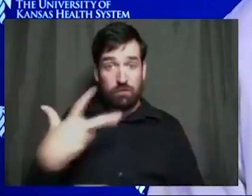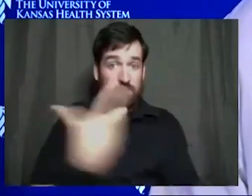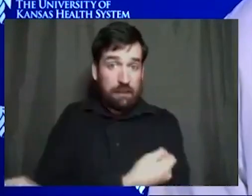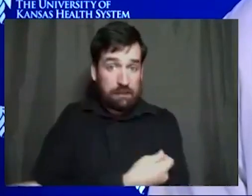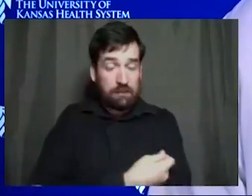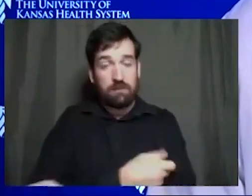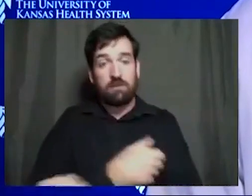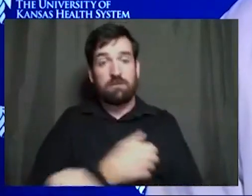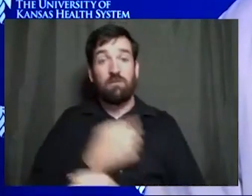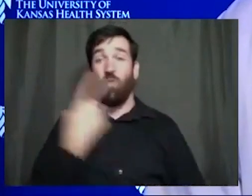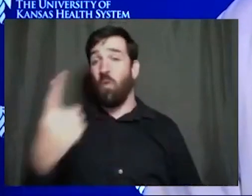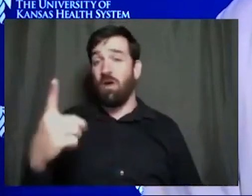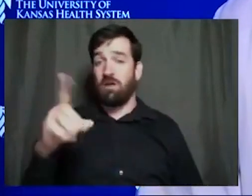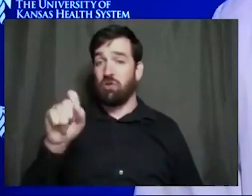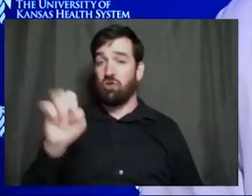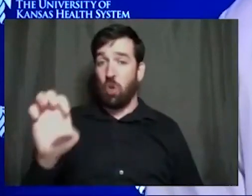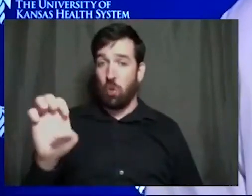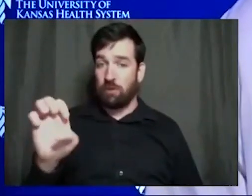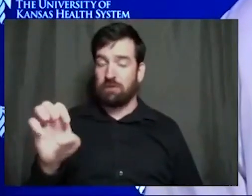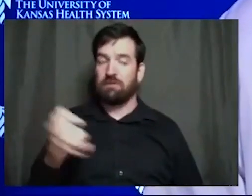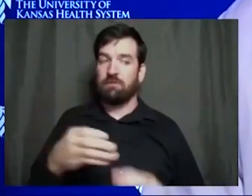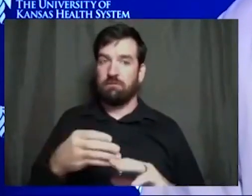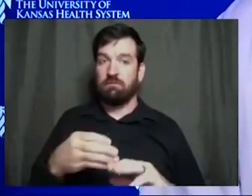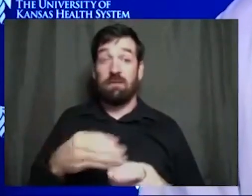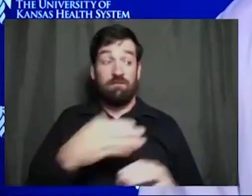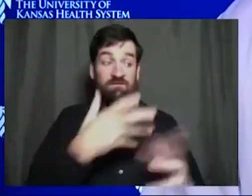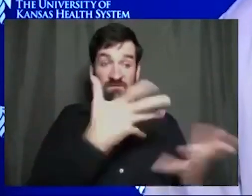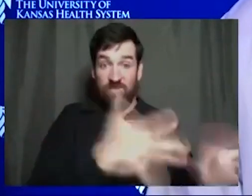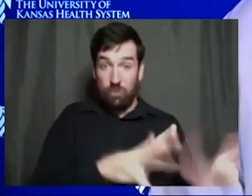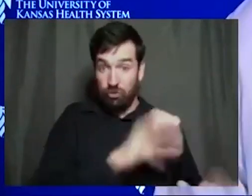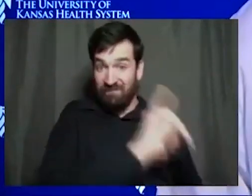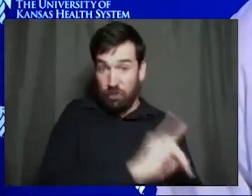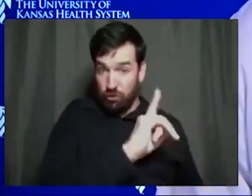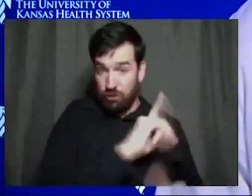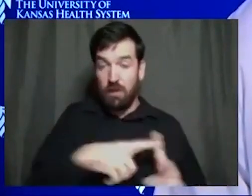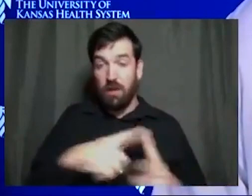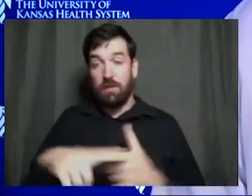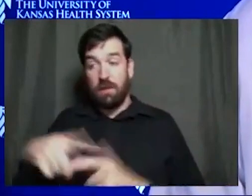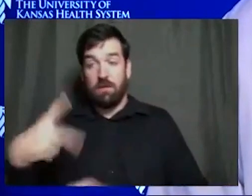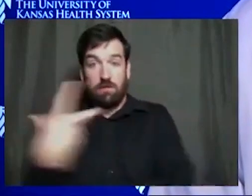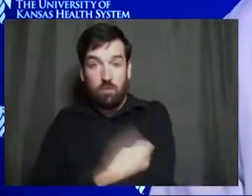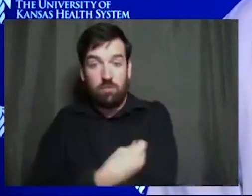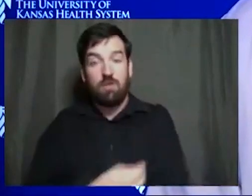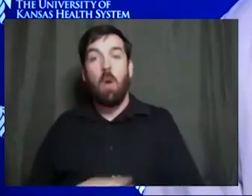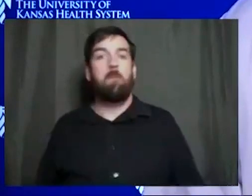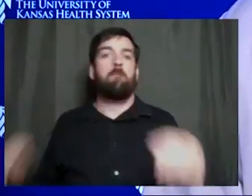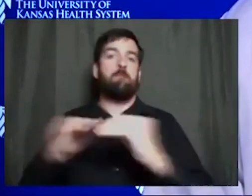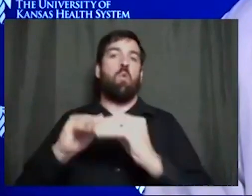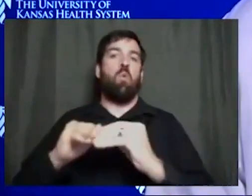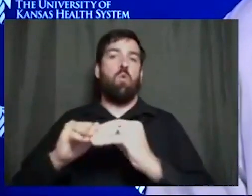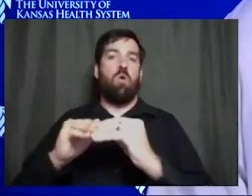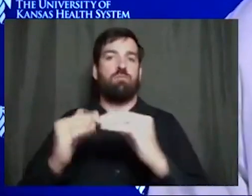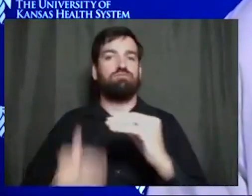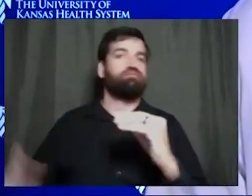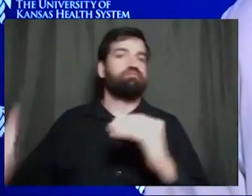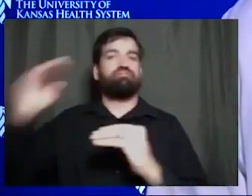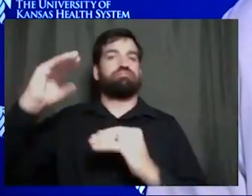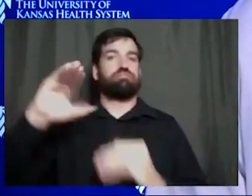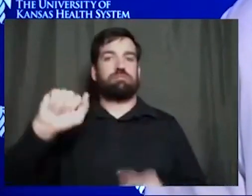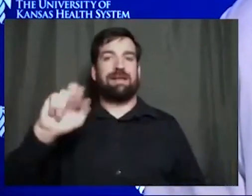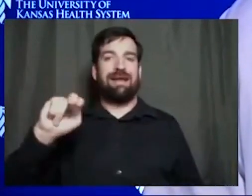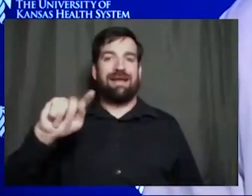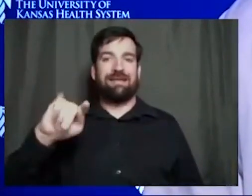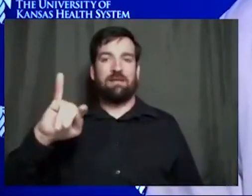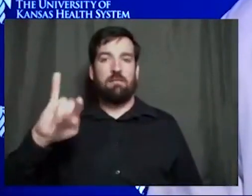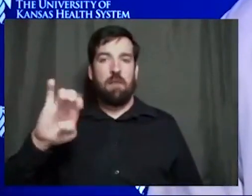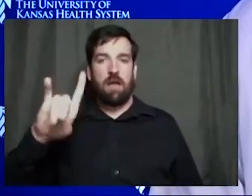dose after natural infection, seem to have, number one, higher levels of antibodies, again, for what that means, but